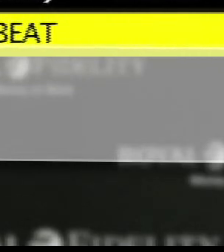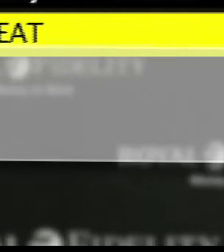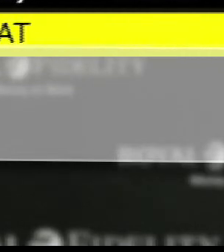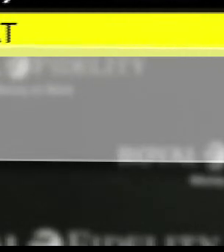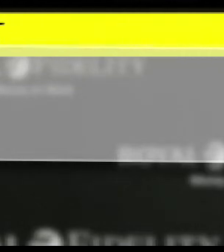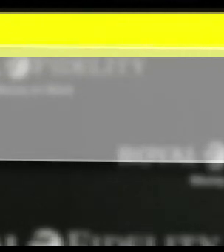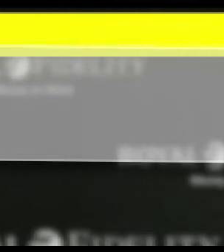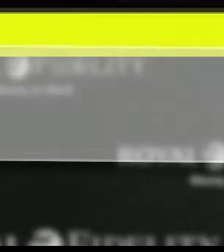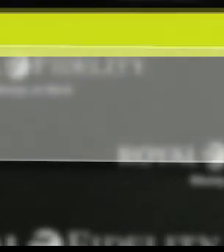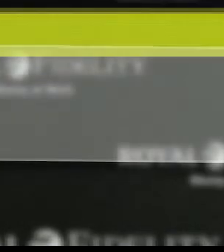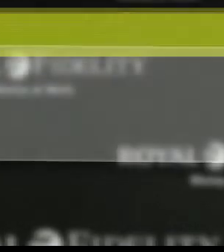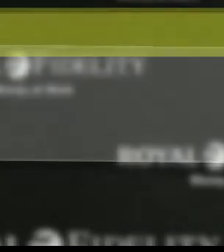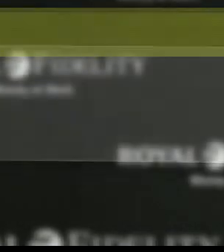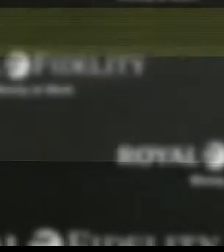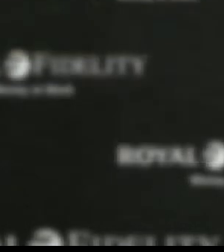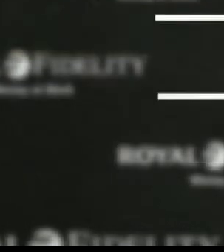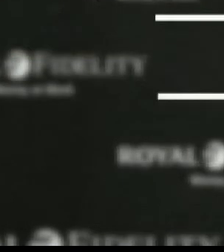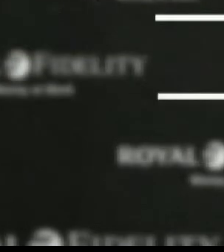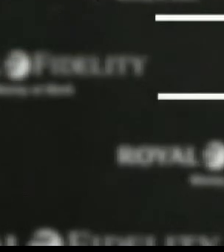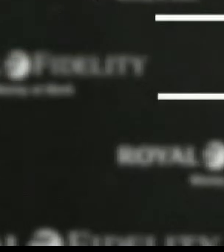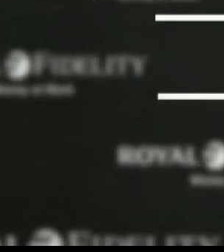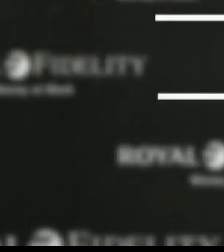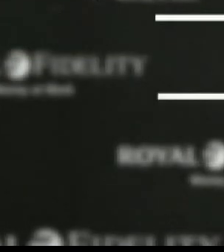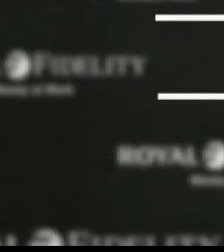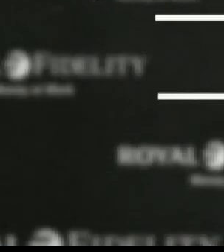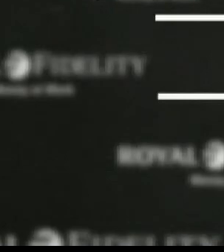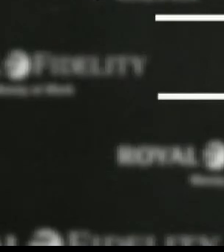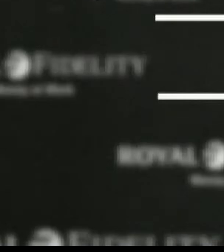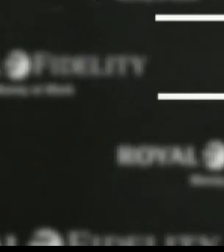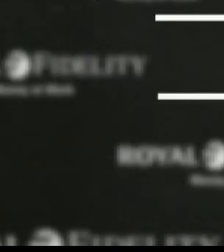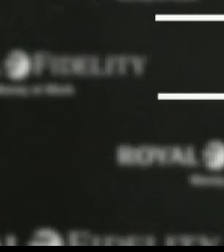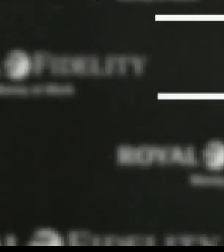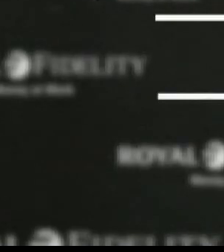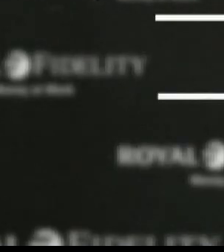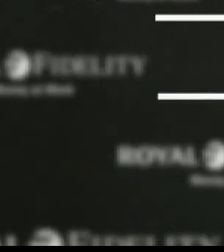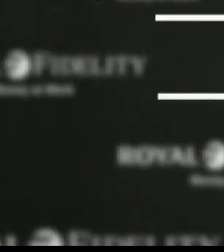Please give us a call or visit our website at royalfidelity.com or Facebook page.